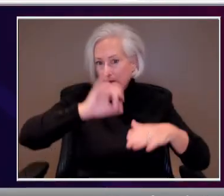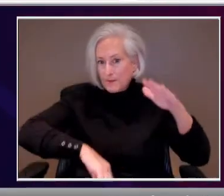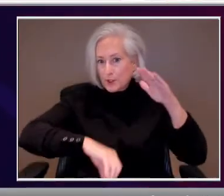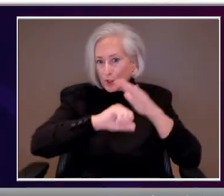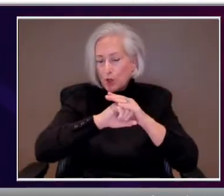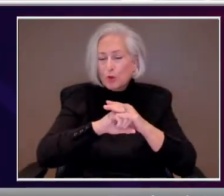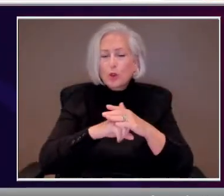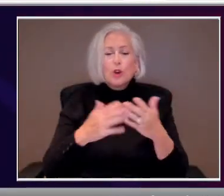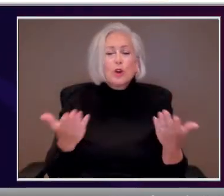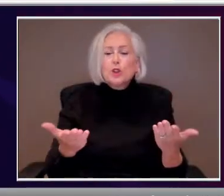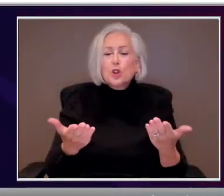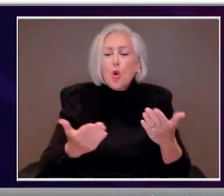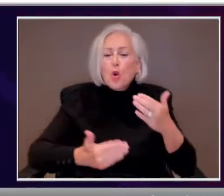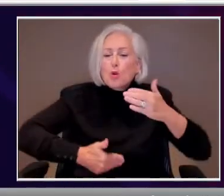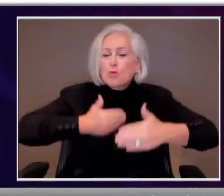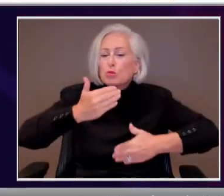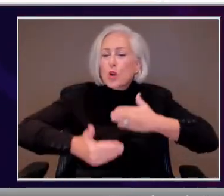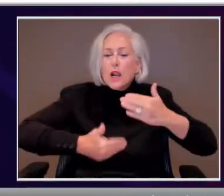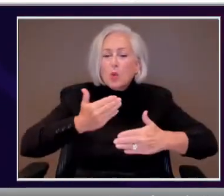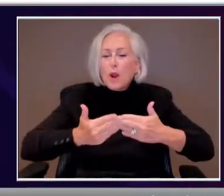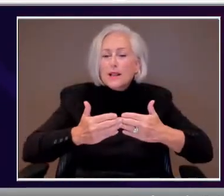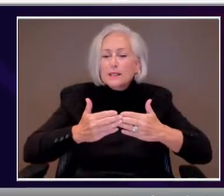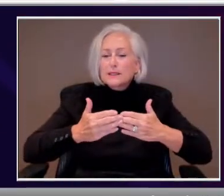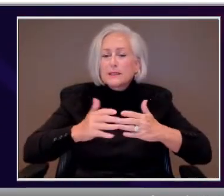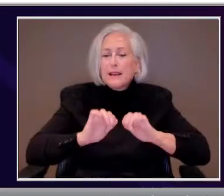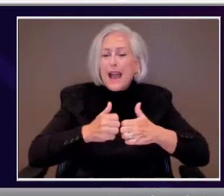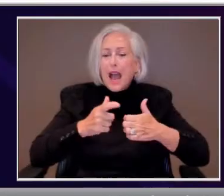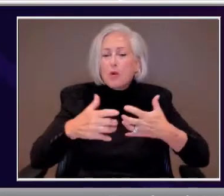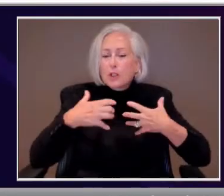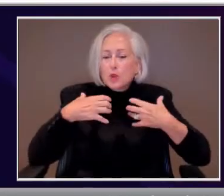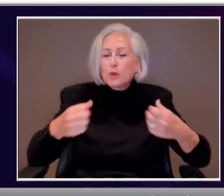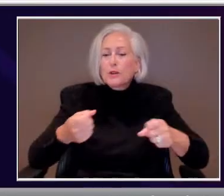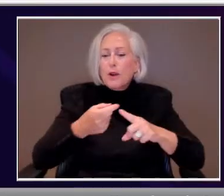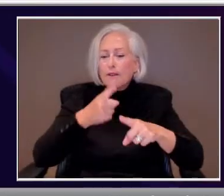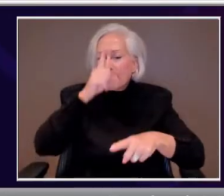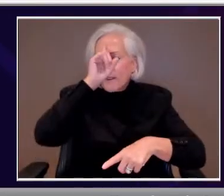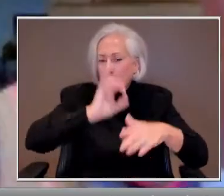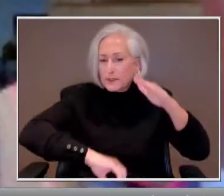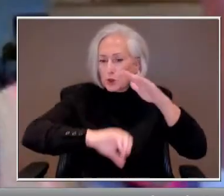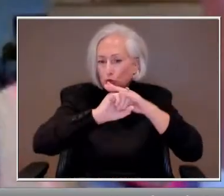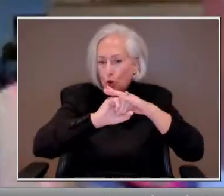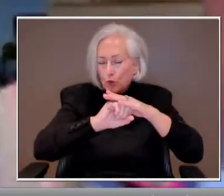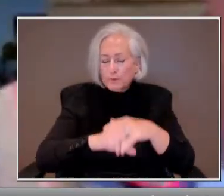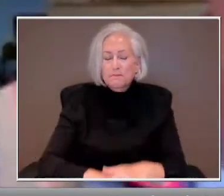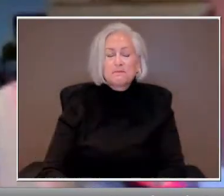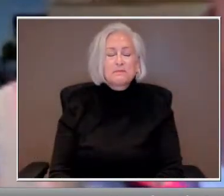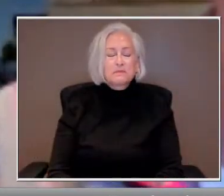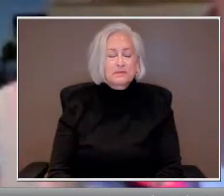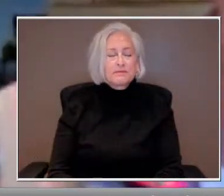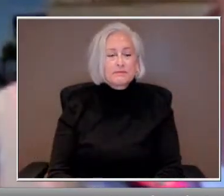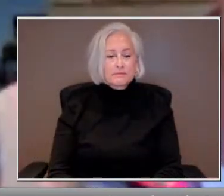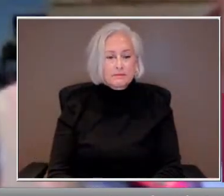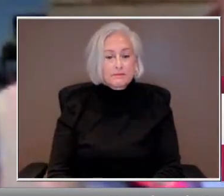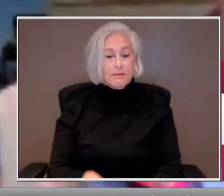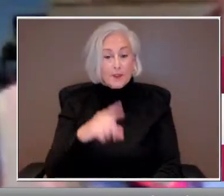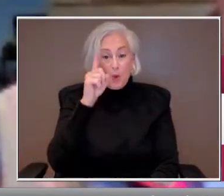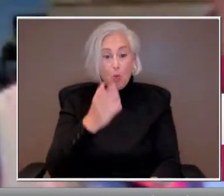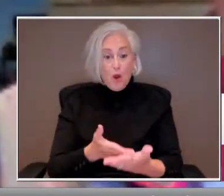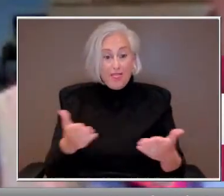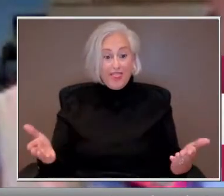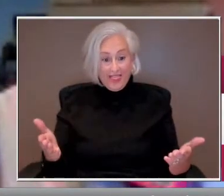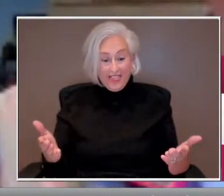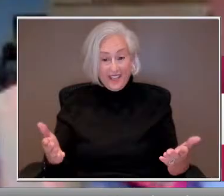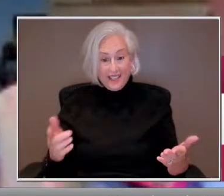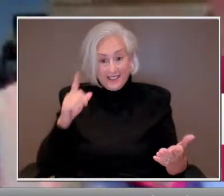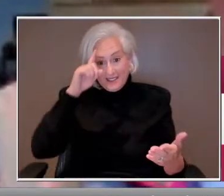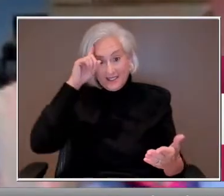with us on how you are recovering physically from your stroke? Well, one thing is I came out of the stroke having to